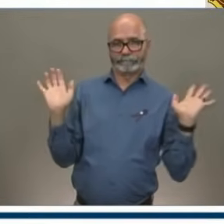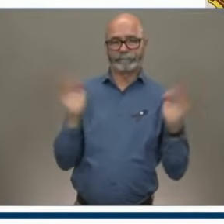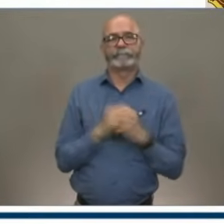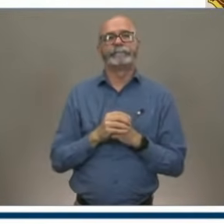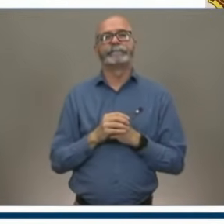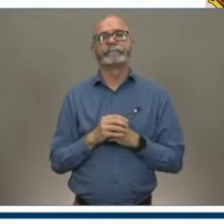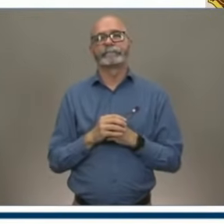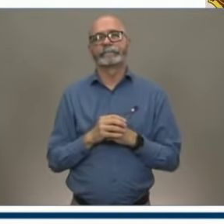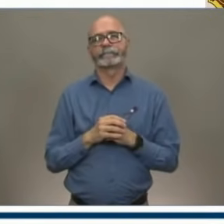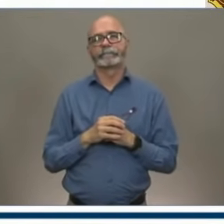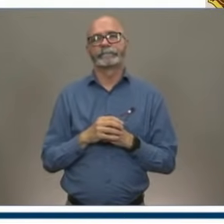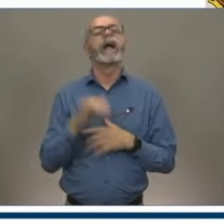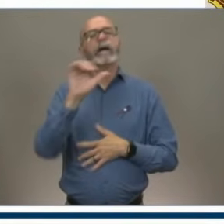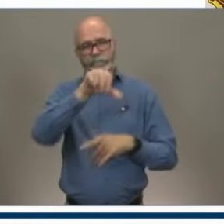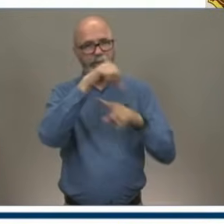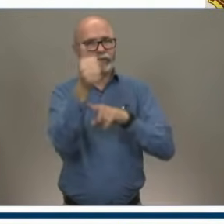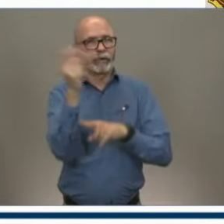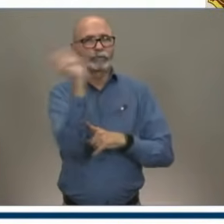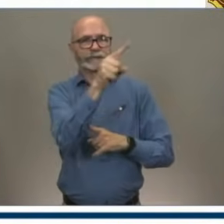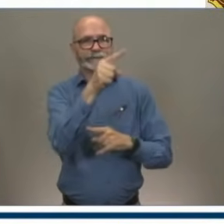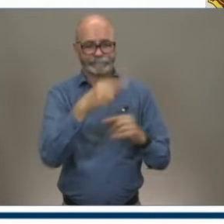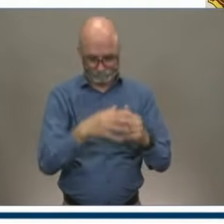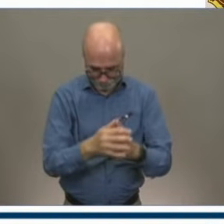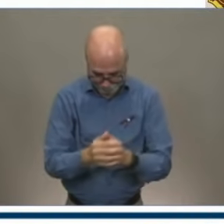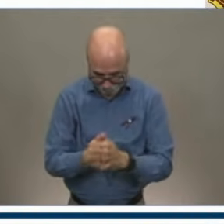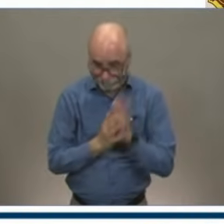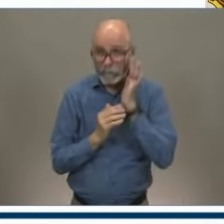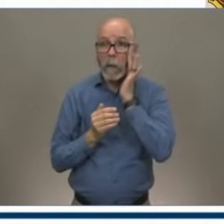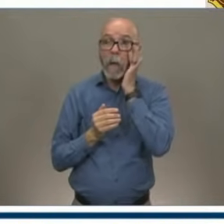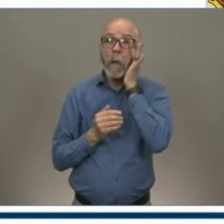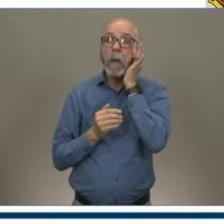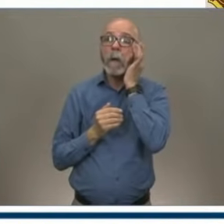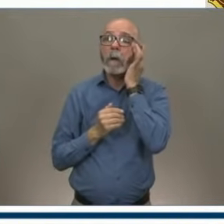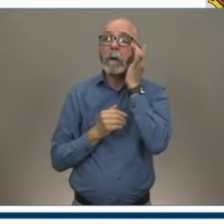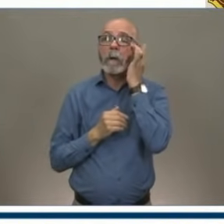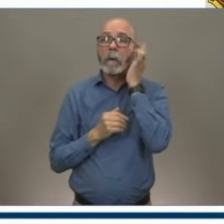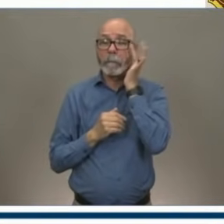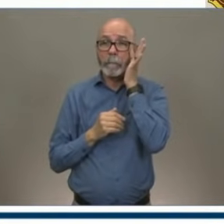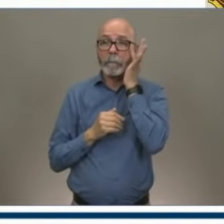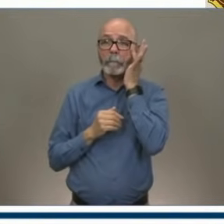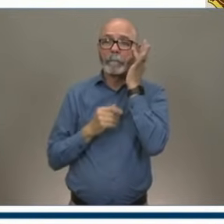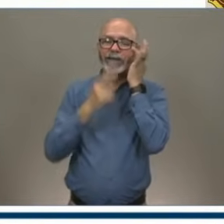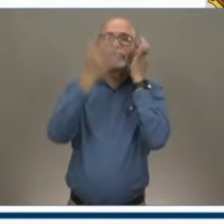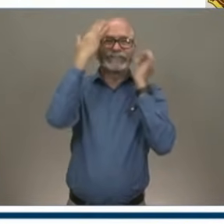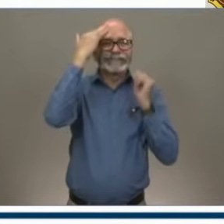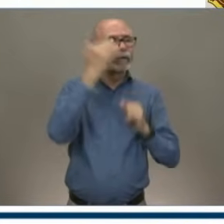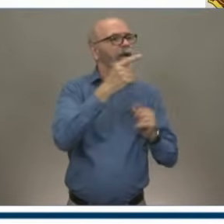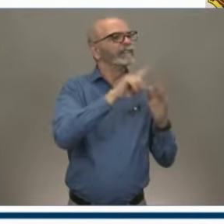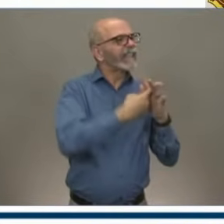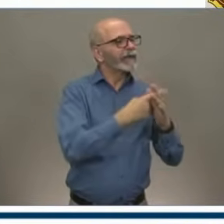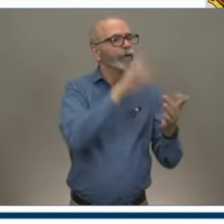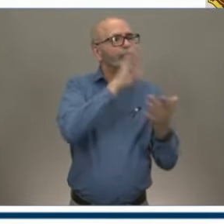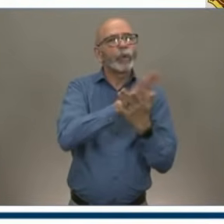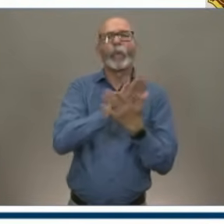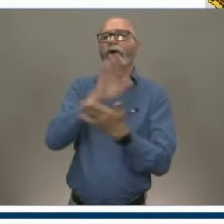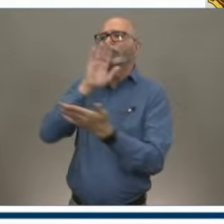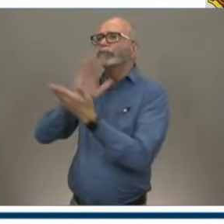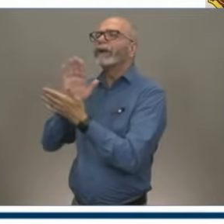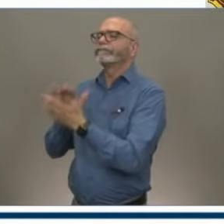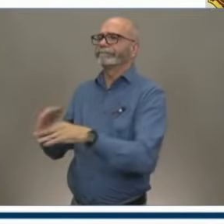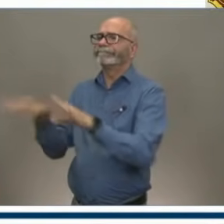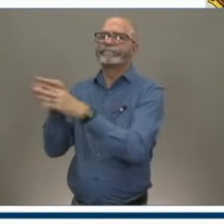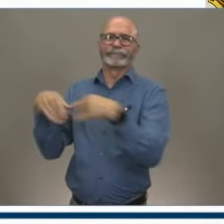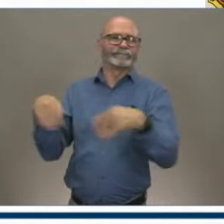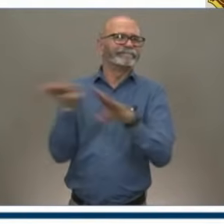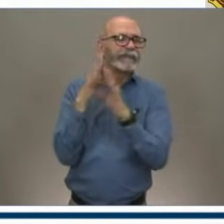Dr. Strang, we've heard a lot about the school closures, and when they are closed, they go through a deep clean process. Can you elaborate on